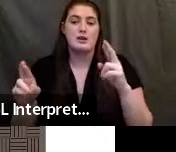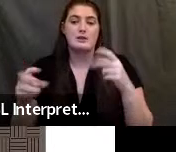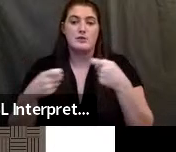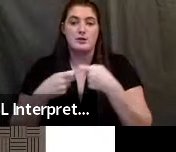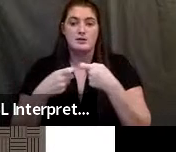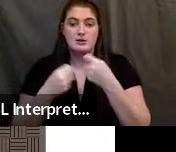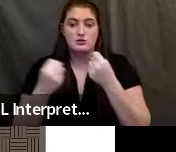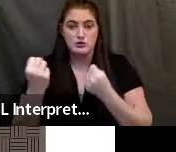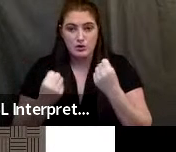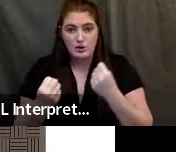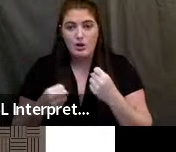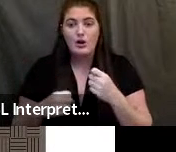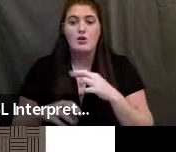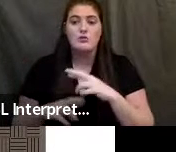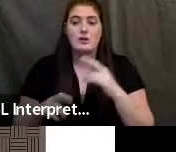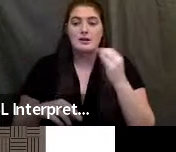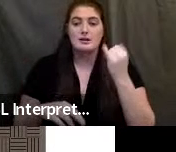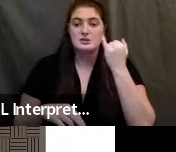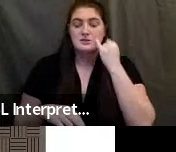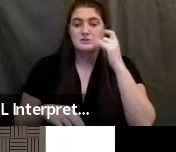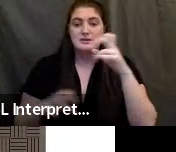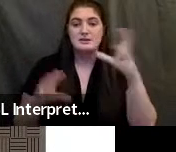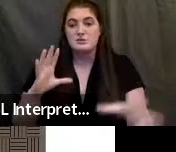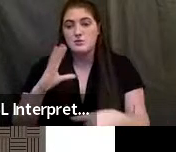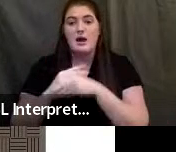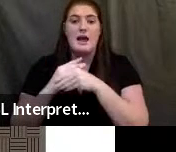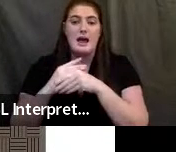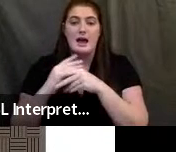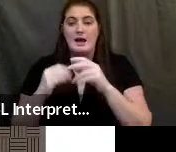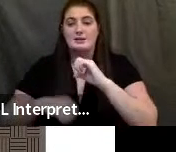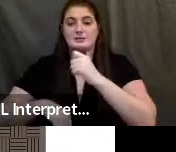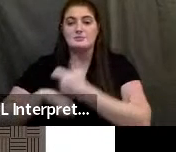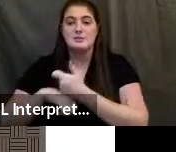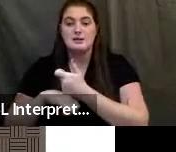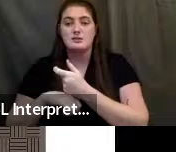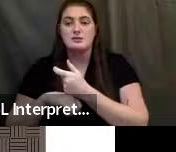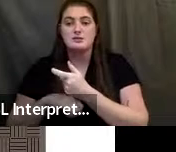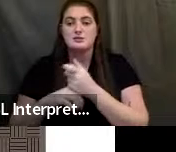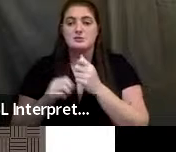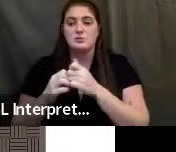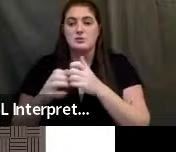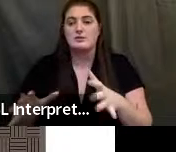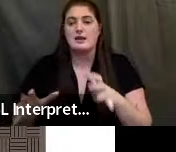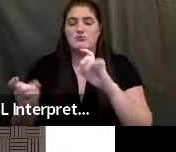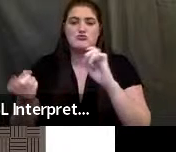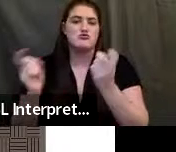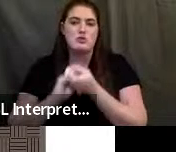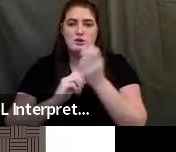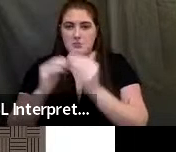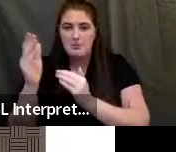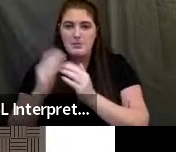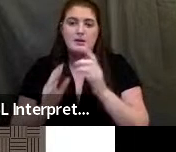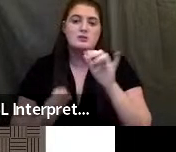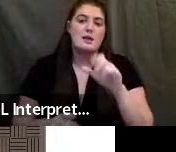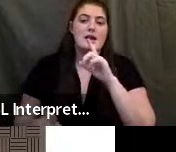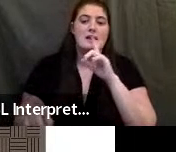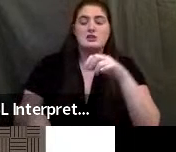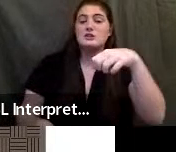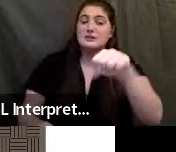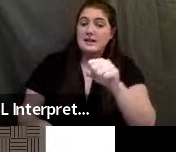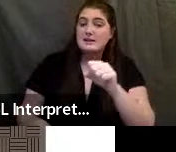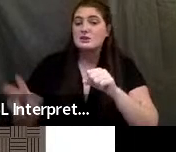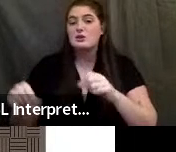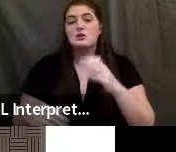demand increases, we can add stations without a bunch of infrastructure changes. So that answer is yes, and there'll be some